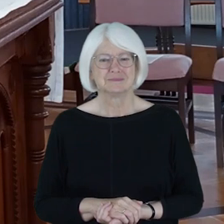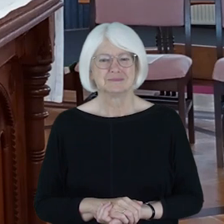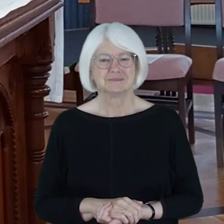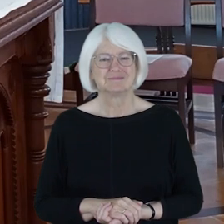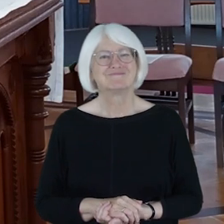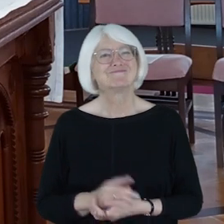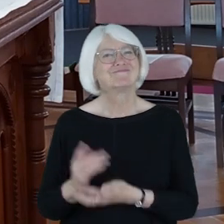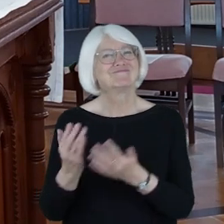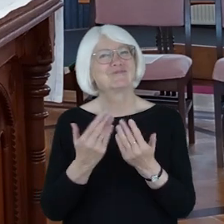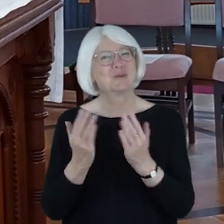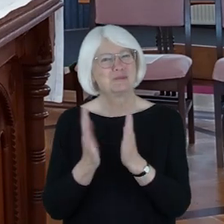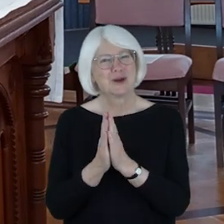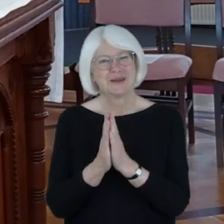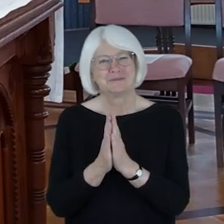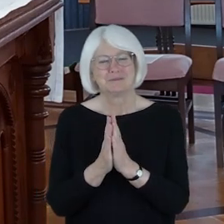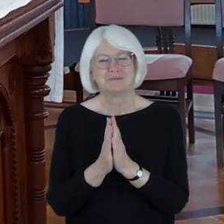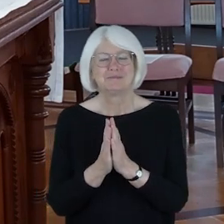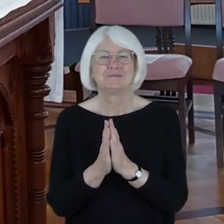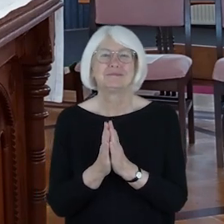Let us pray.